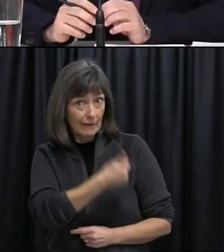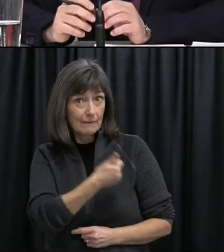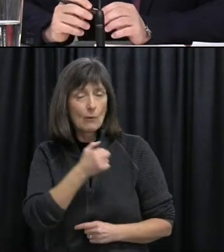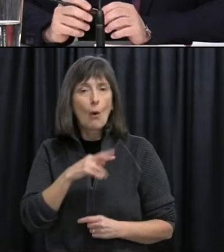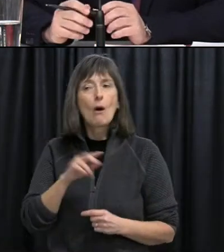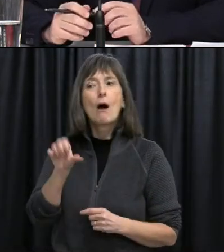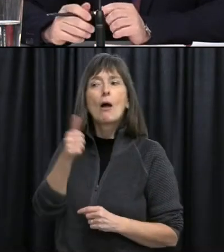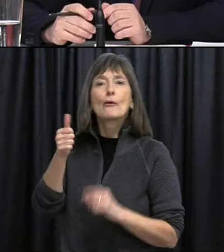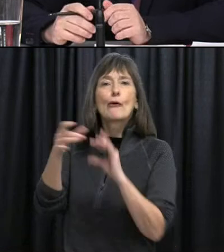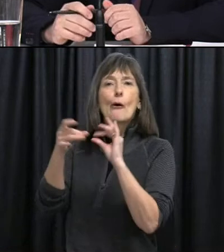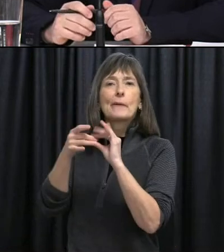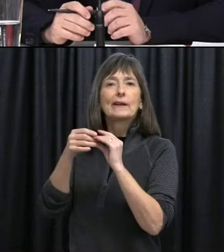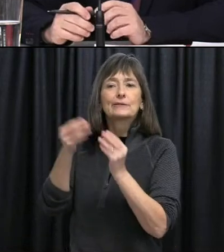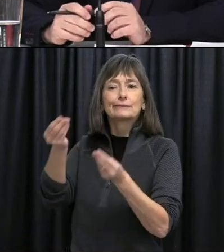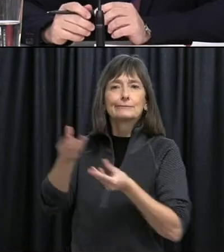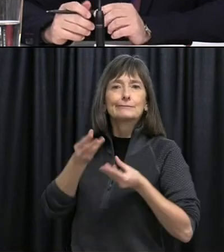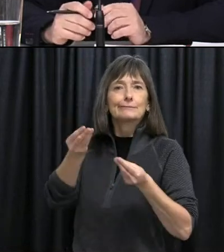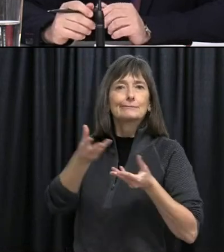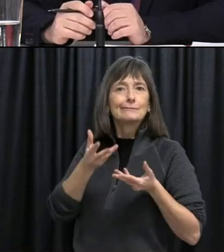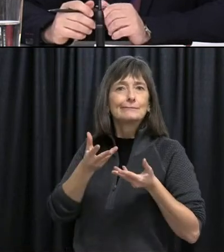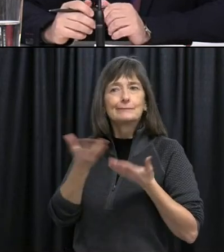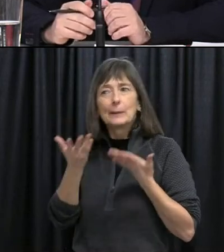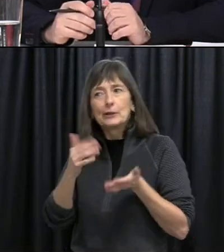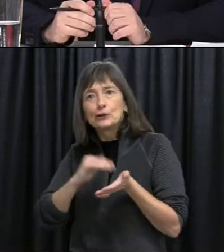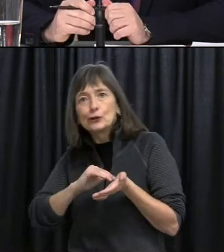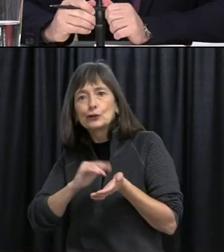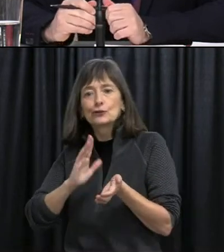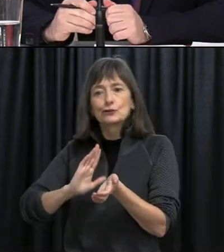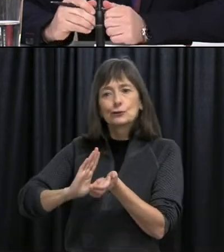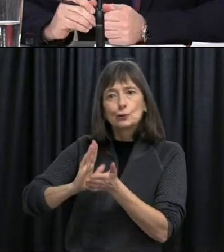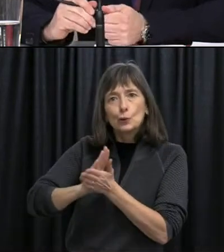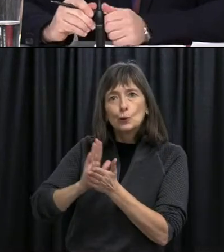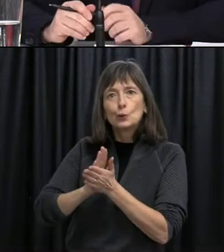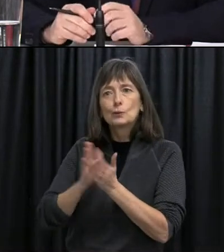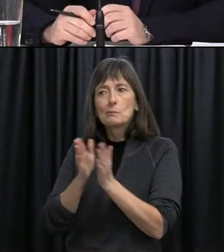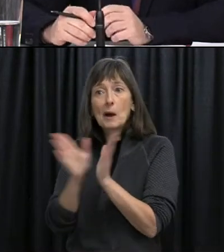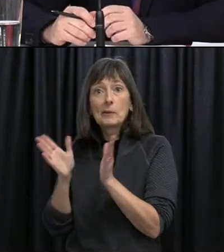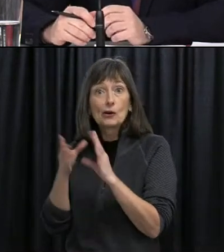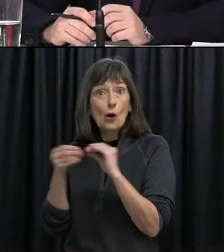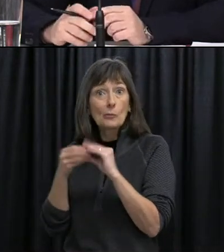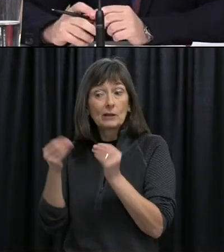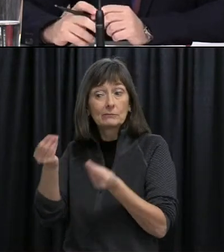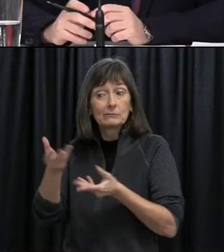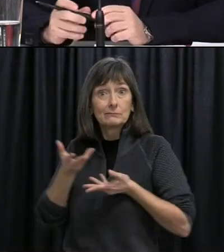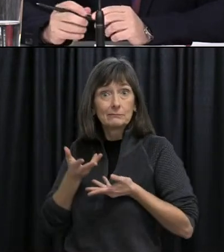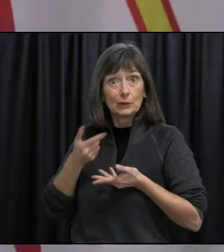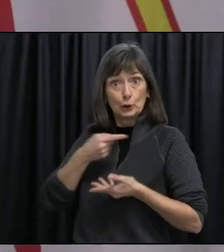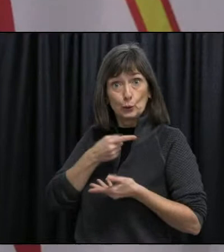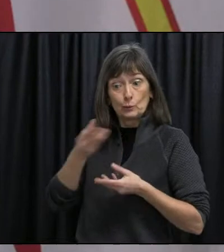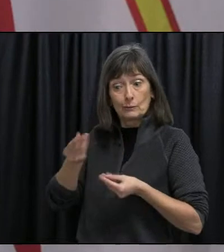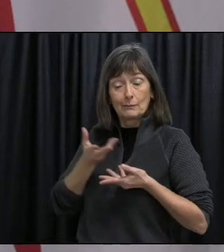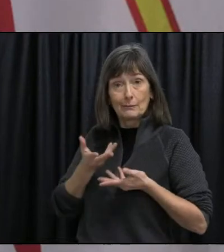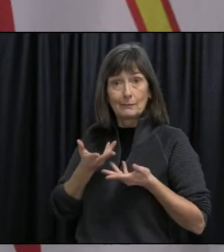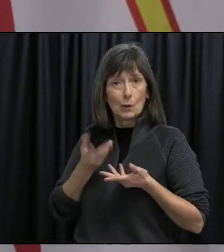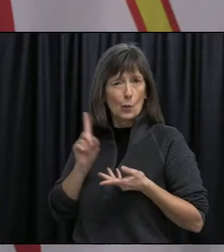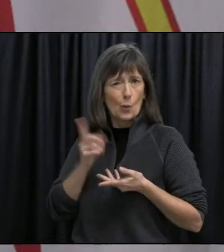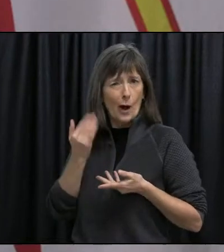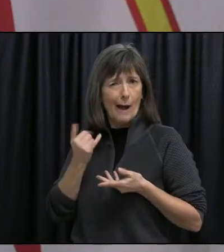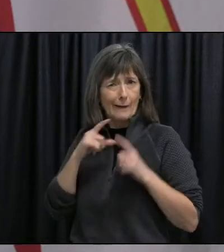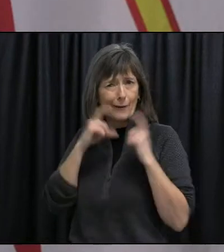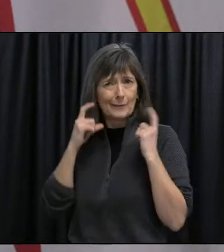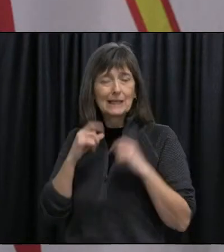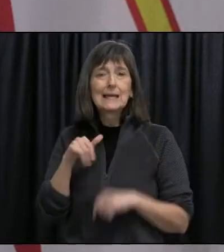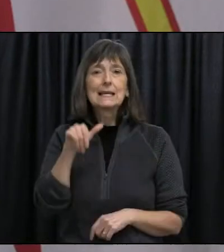you're receiving from professionals, healthcare professionals, schools, in the public. Just wondering where that comment comes from.